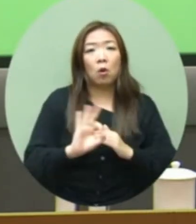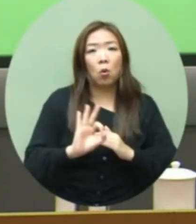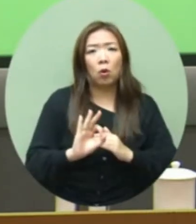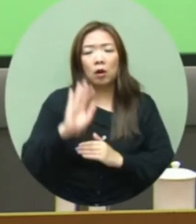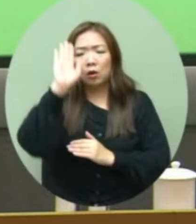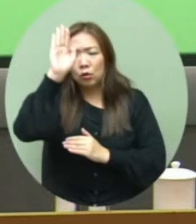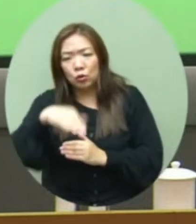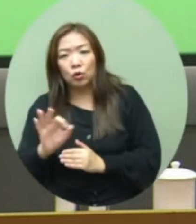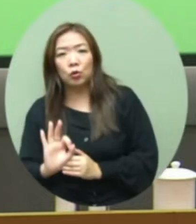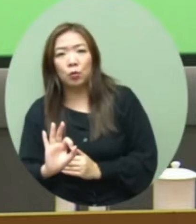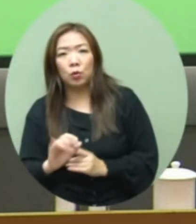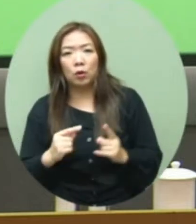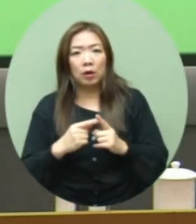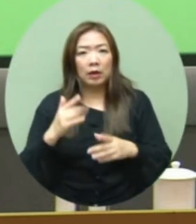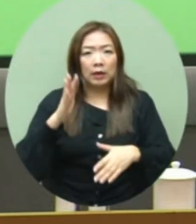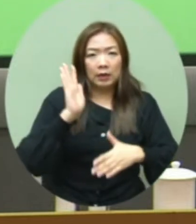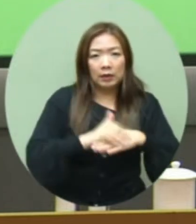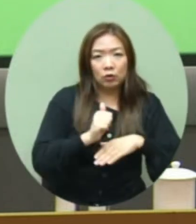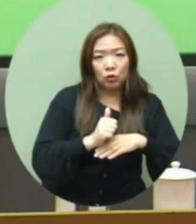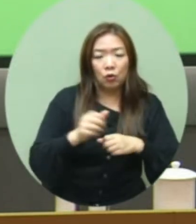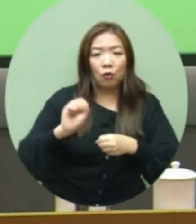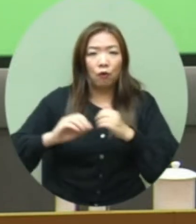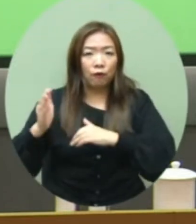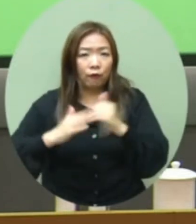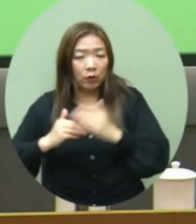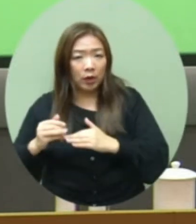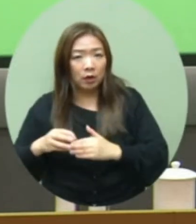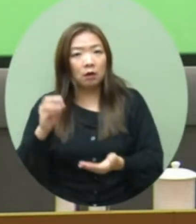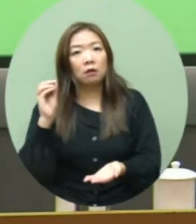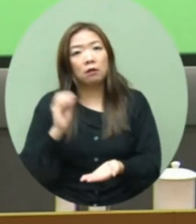Without technology, there's no future for a place.